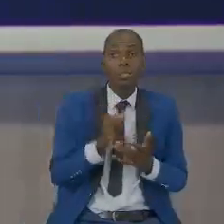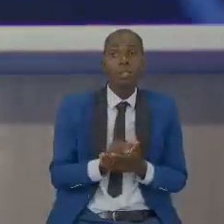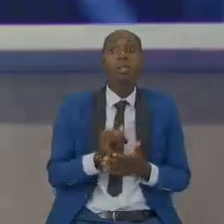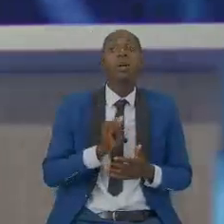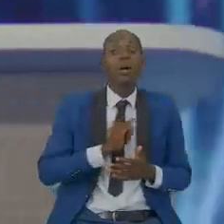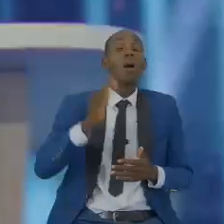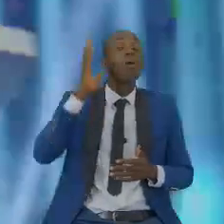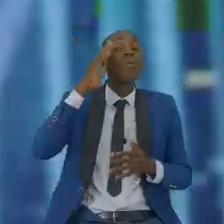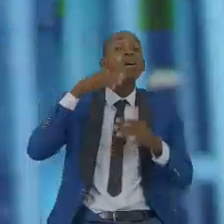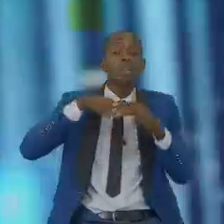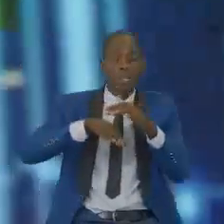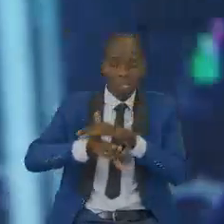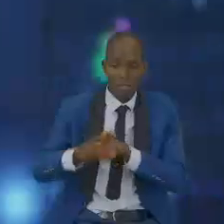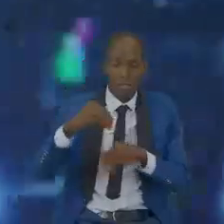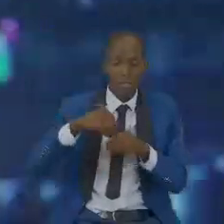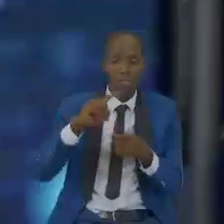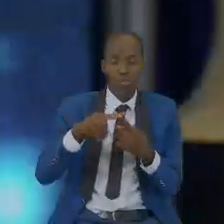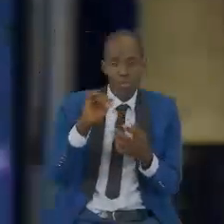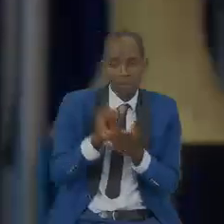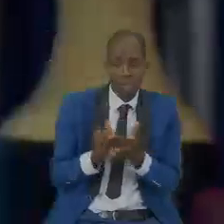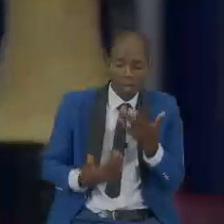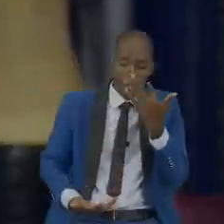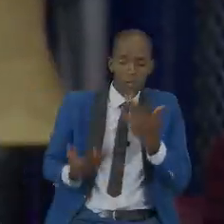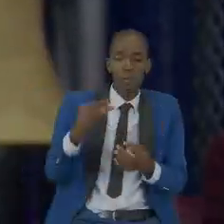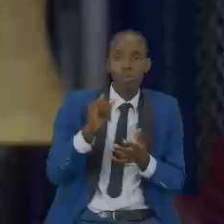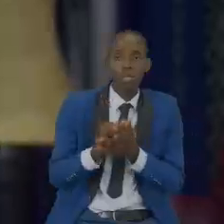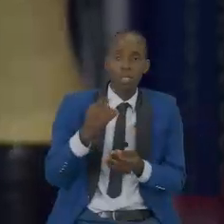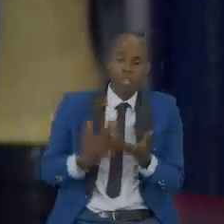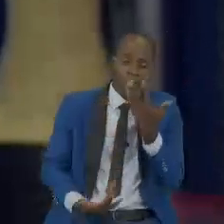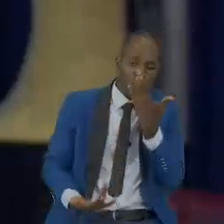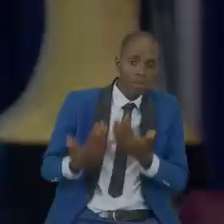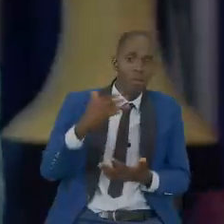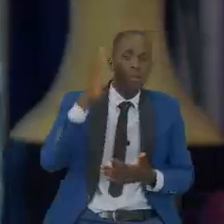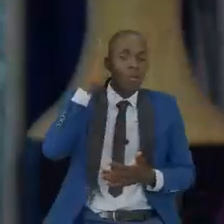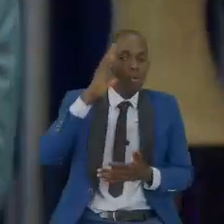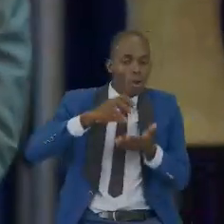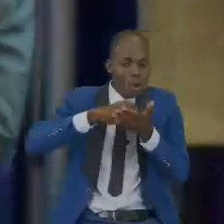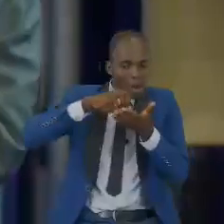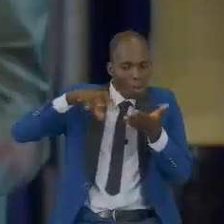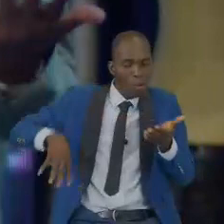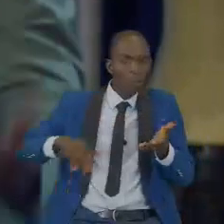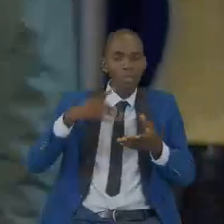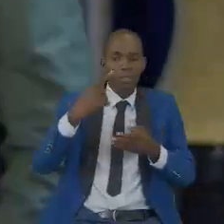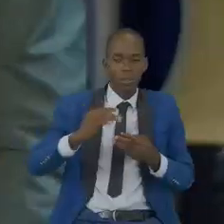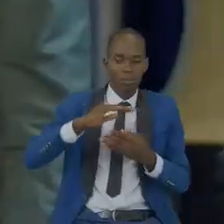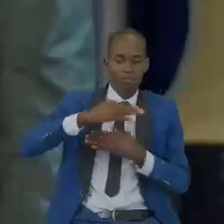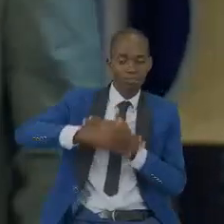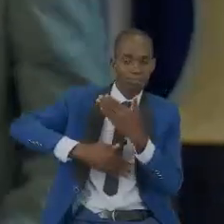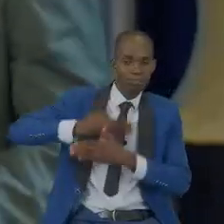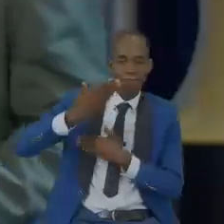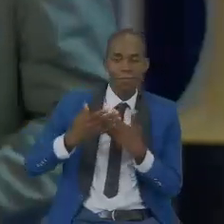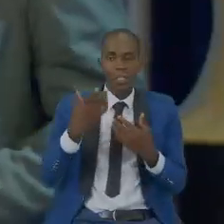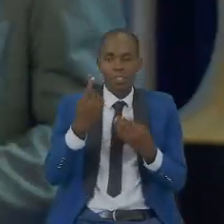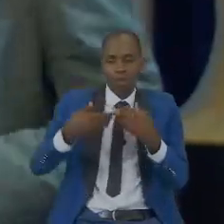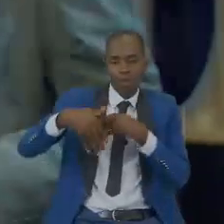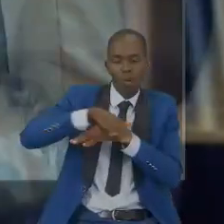into that so that the fire of affliction will take off the bandage, will take off all the